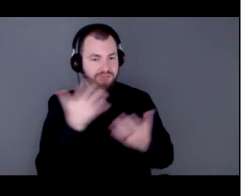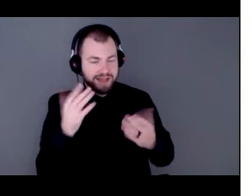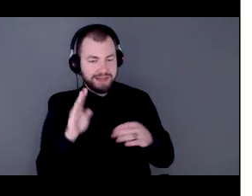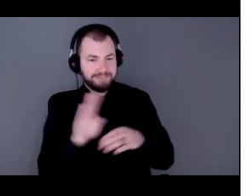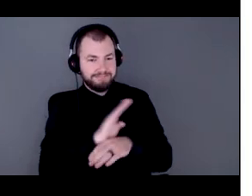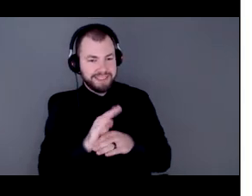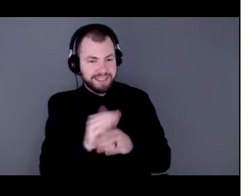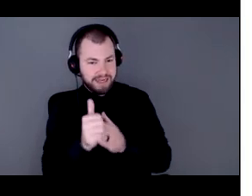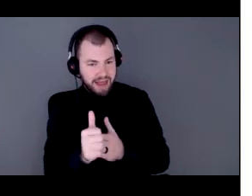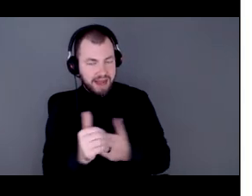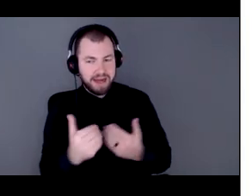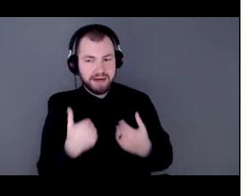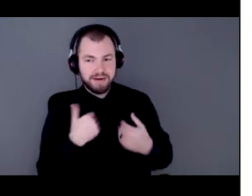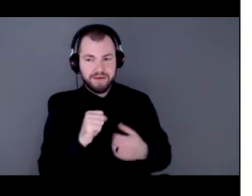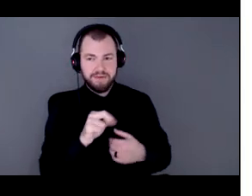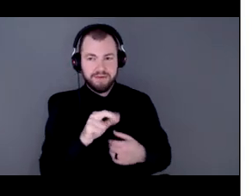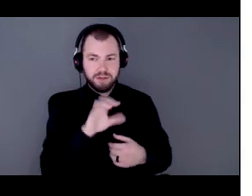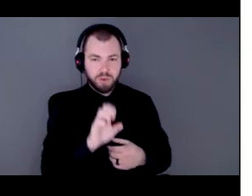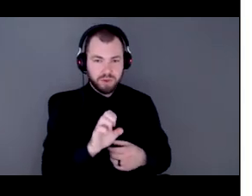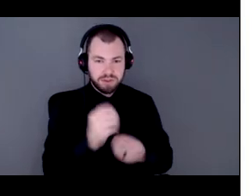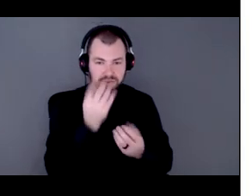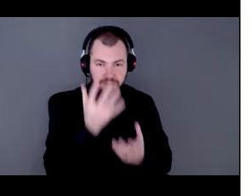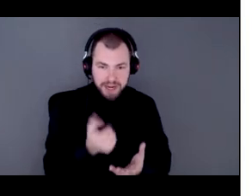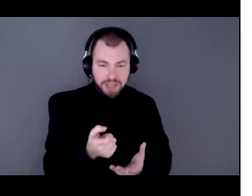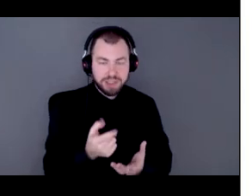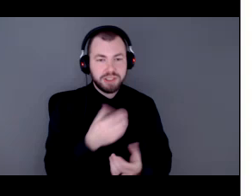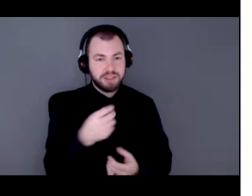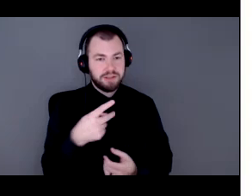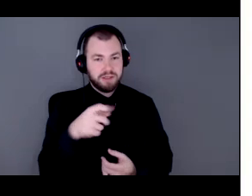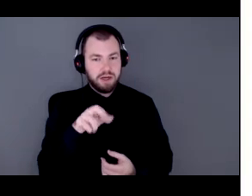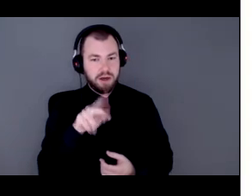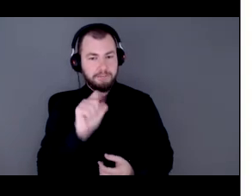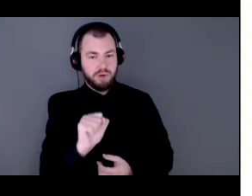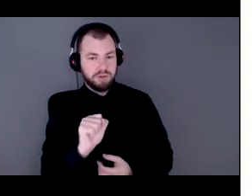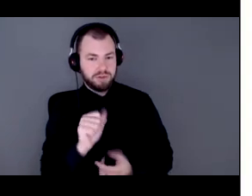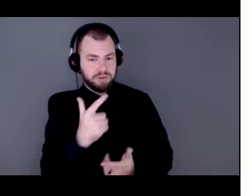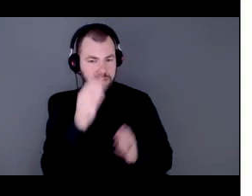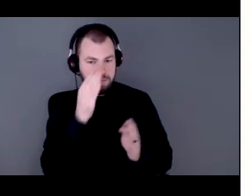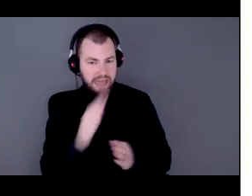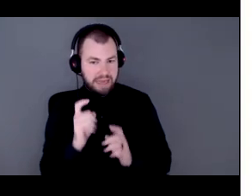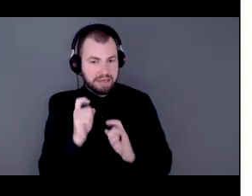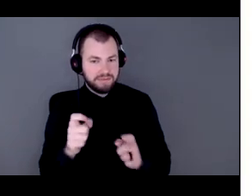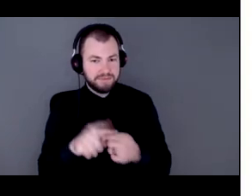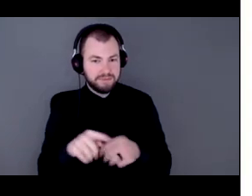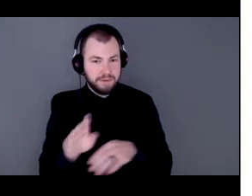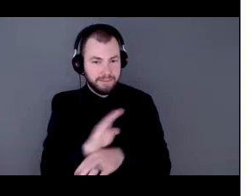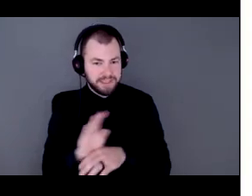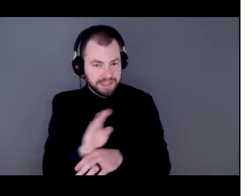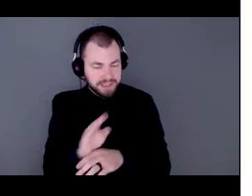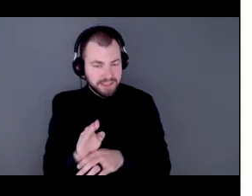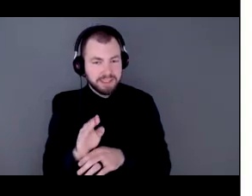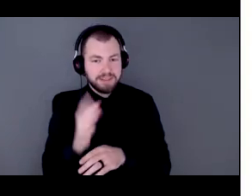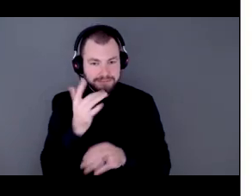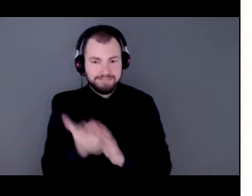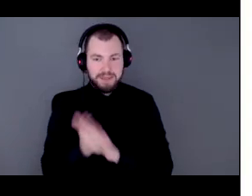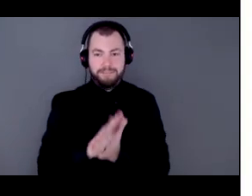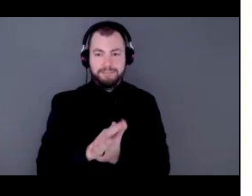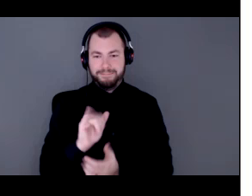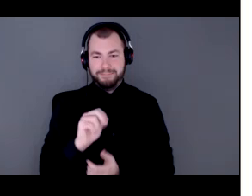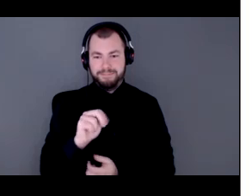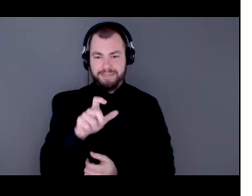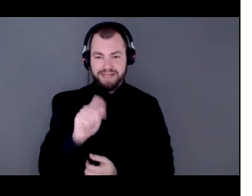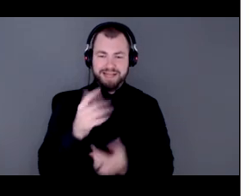information and like perks that we plan to give to businesses for becoming inlet-friendly. And the beautiful